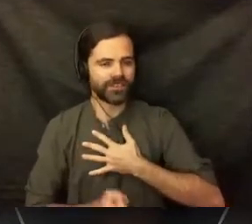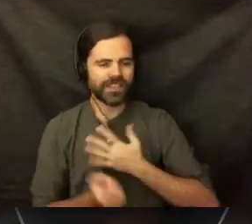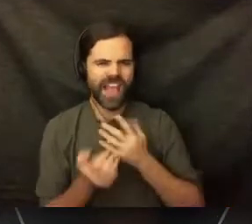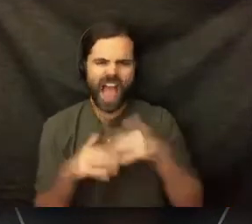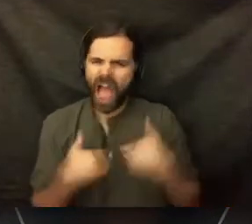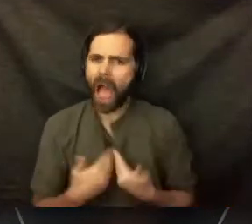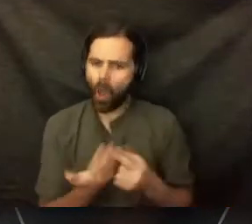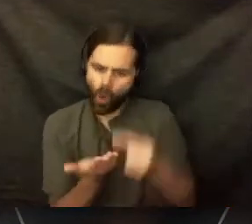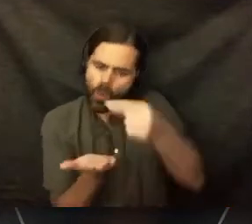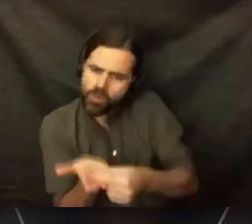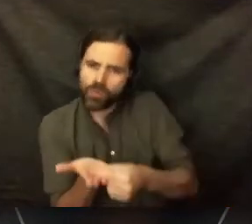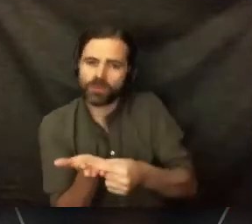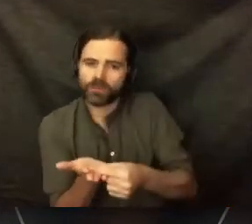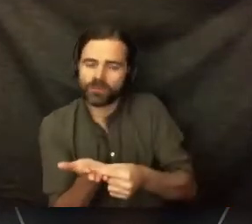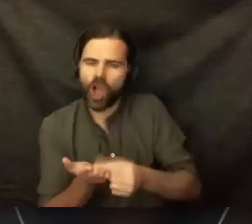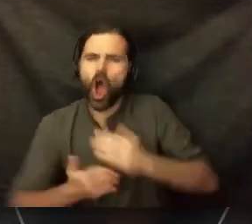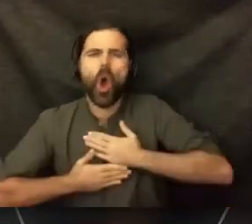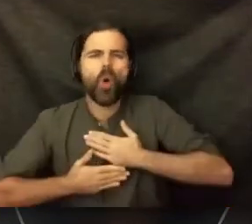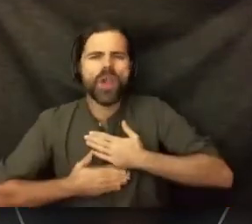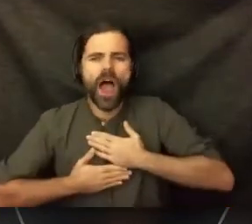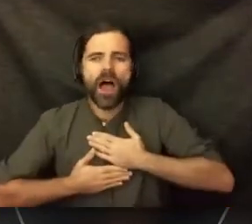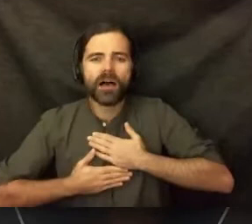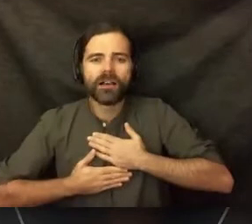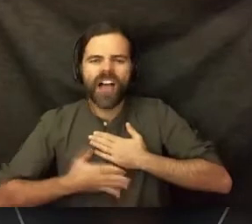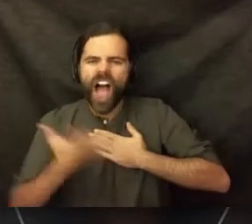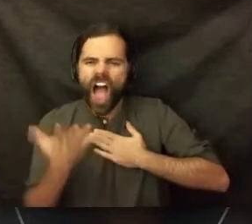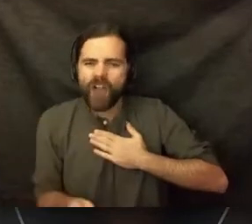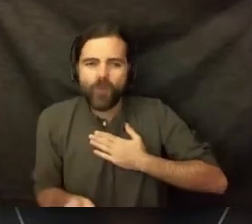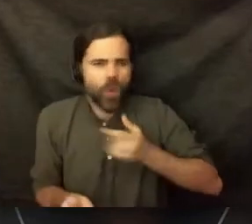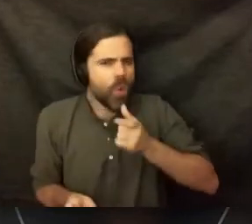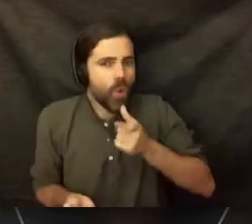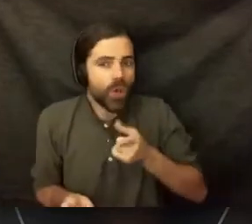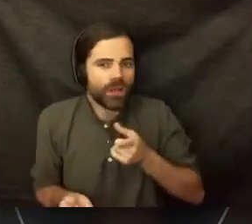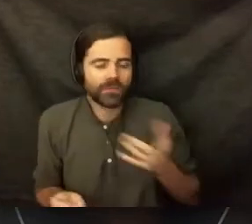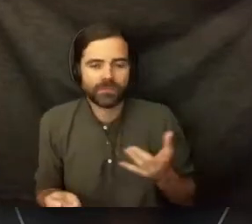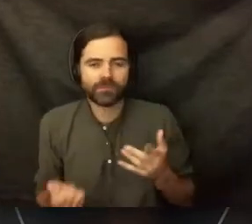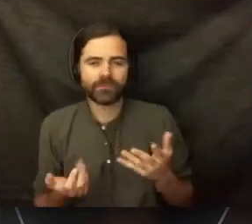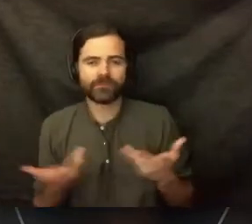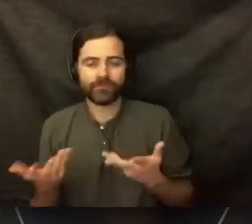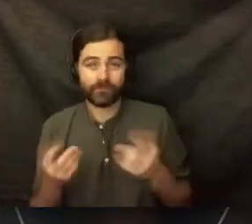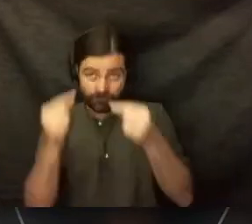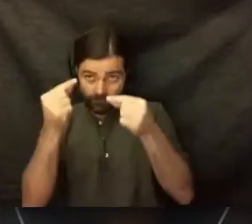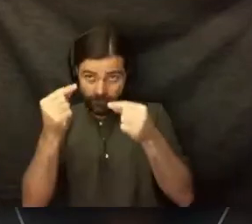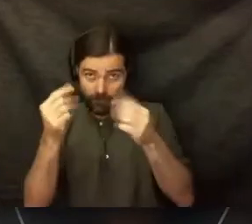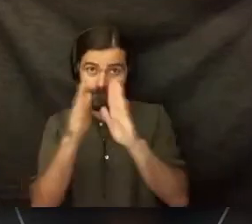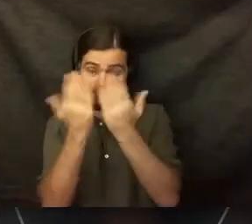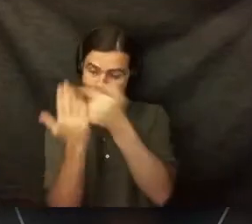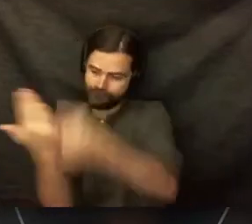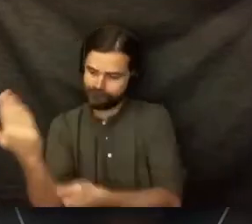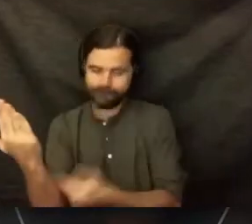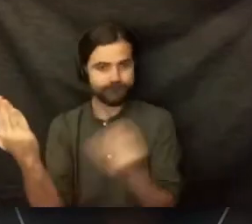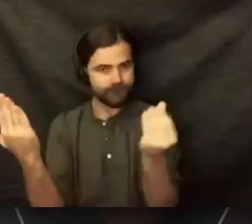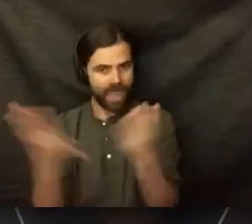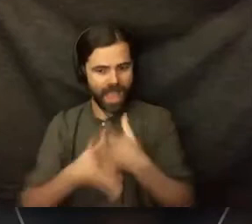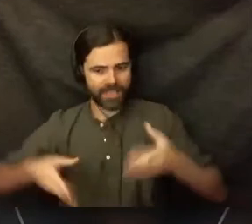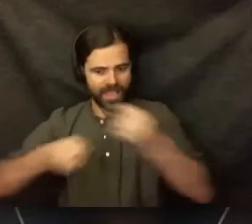and ownership, it's very difficult to deal with actually the challenges we're talking about, our budgeting, style of budgeting between departments. So if